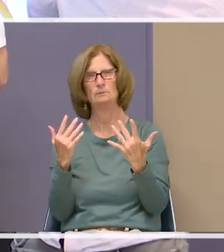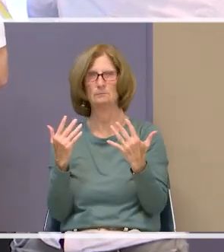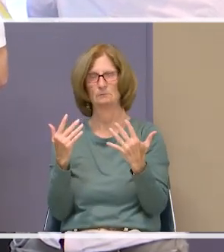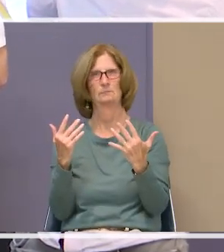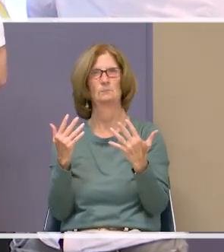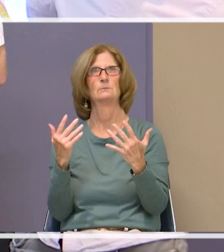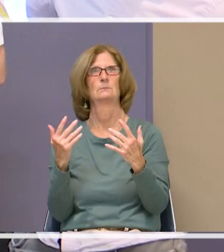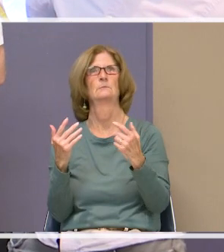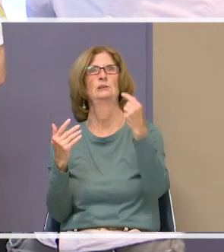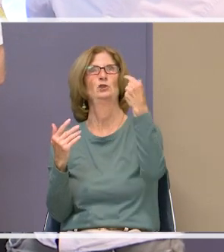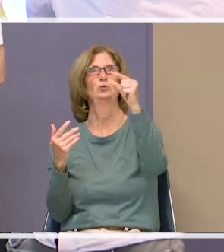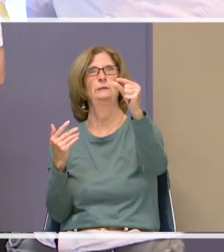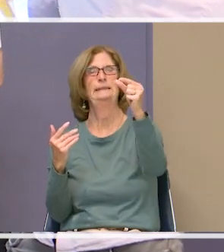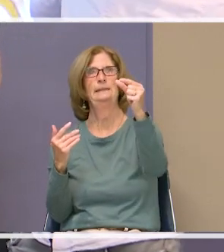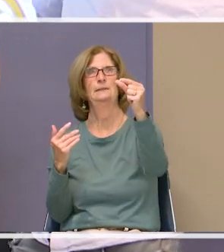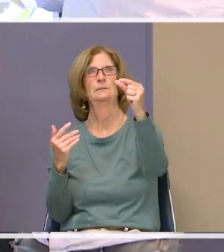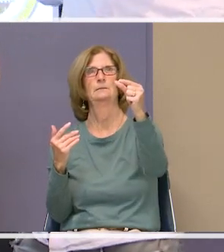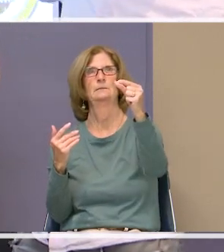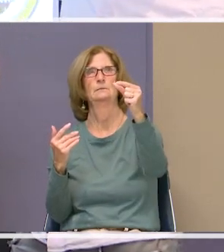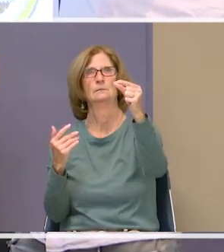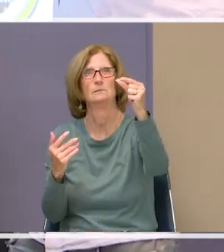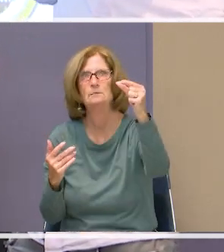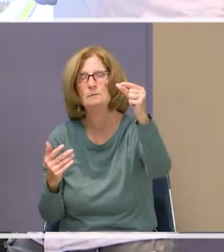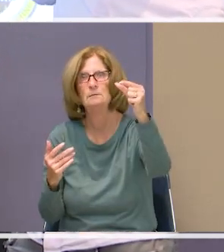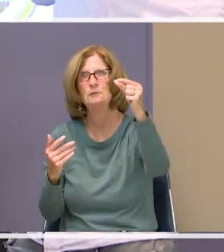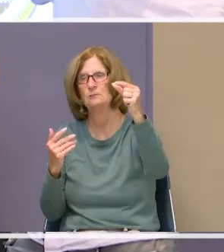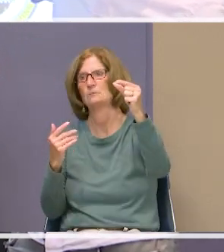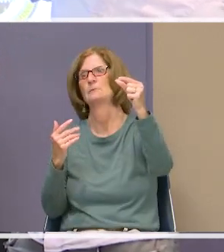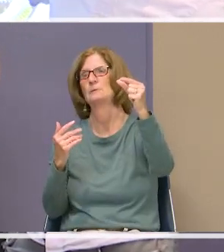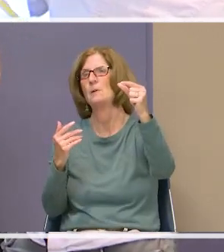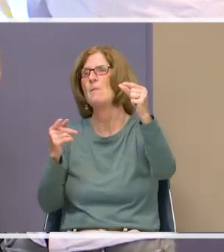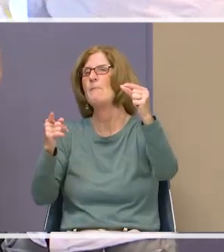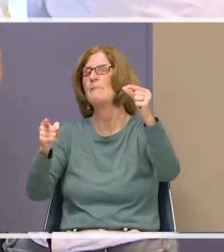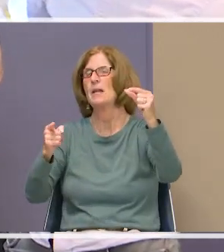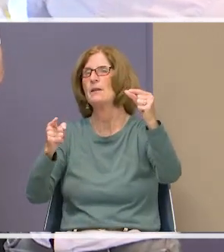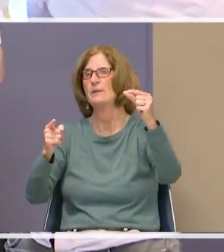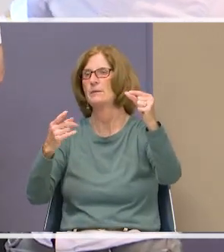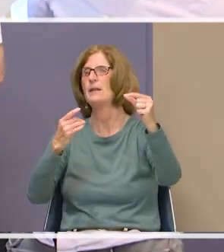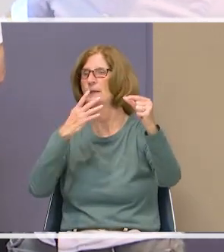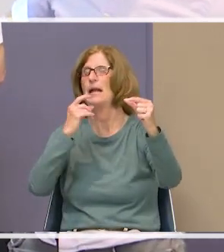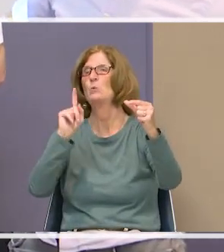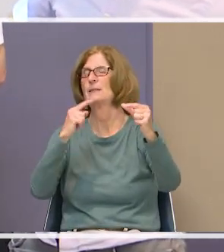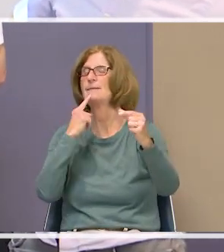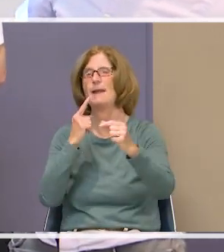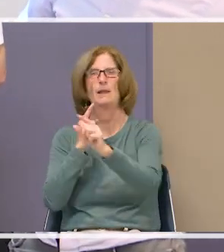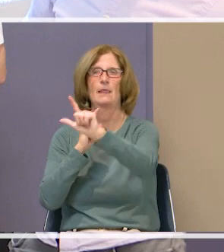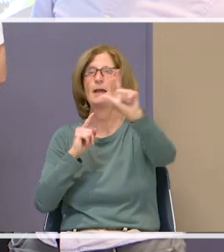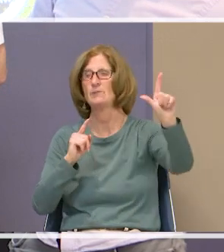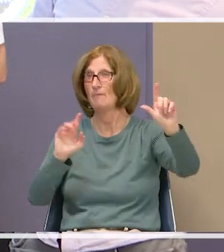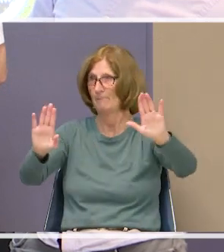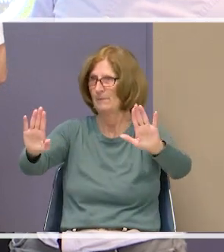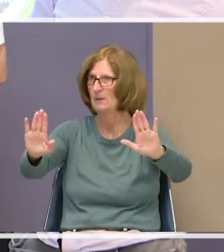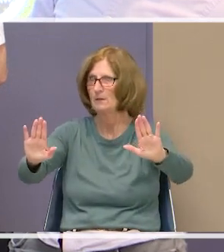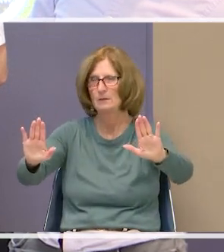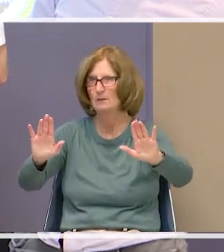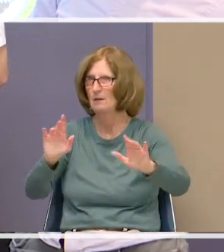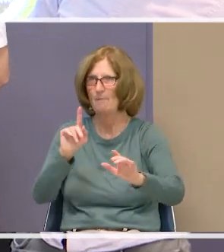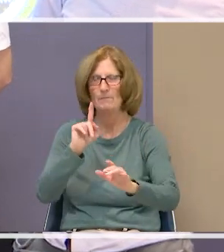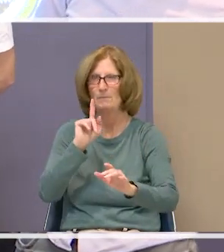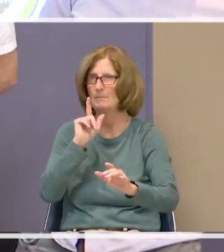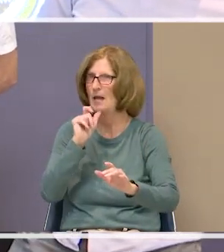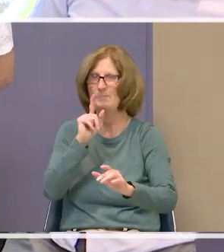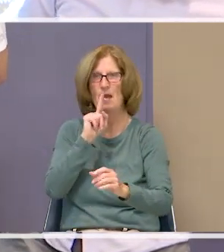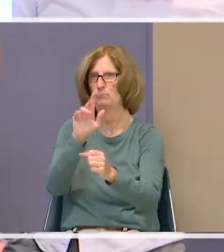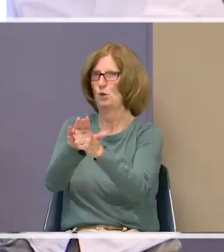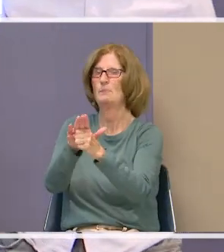green ball is showing. If you're still stuck there, there'd be detection that would pick you up, give you a left turn. That would be great. Don't consider this a promise, but I'm very strong.